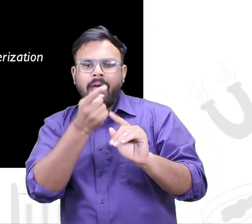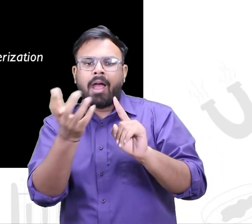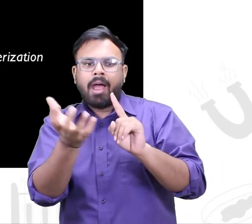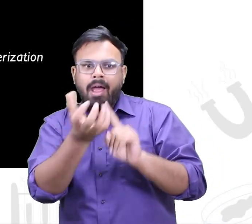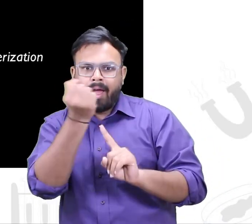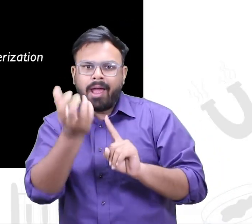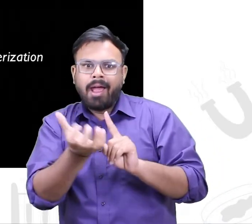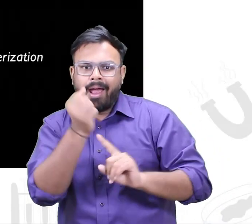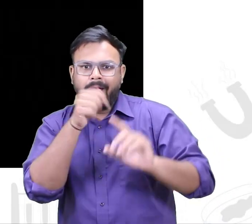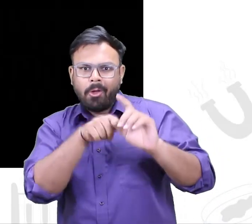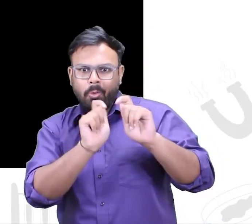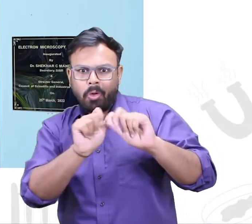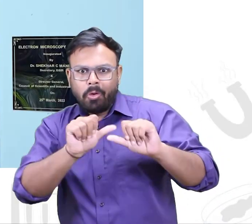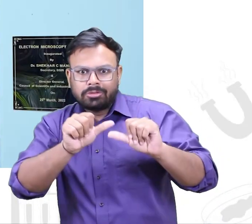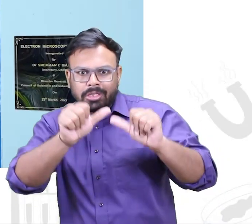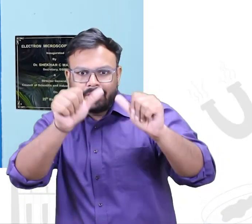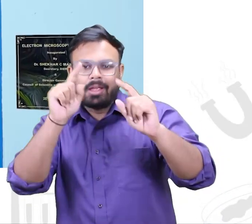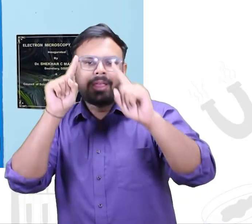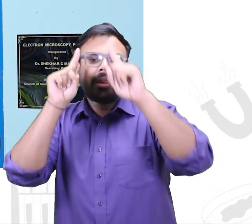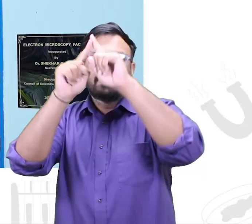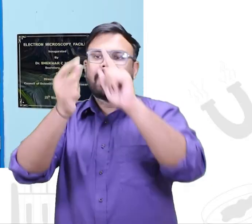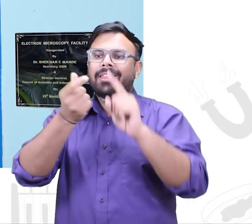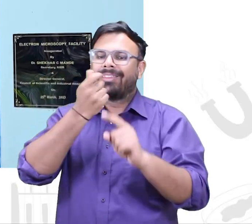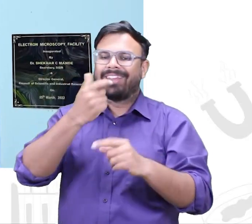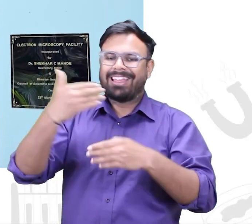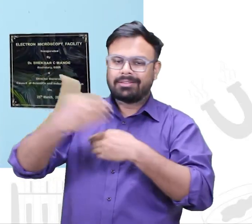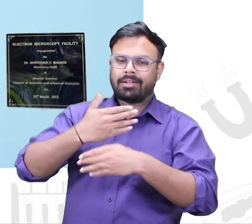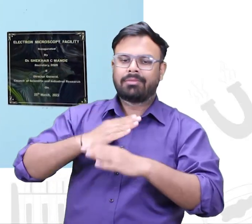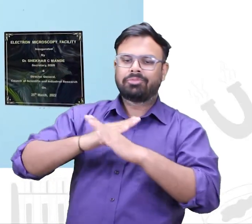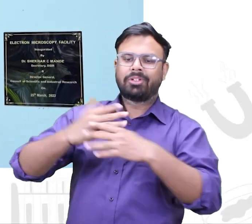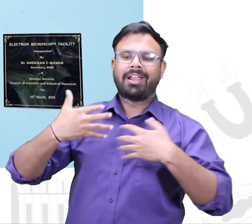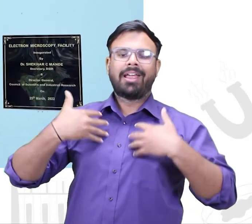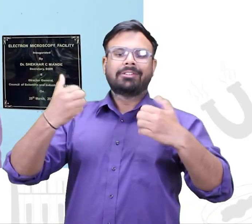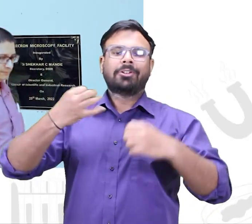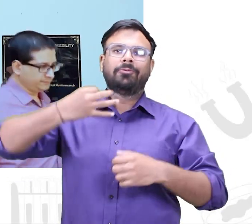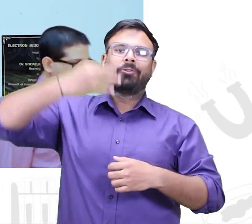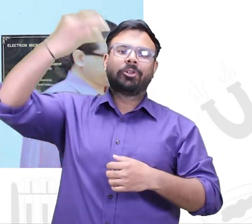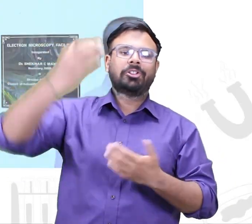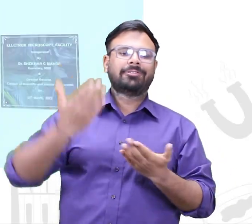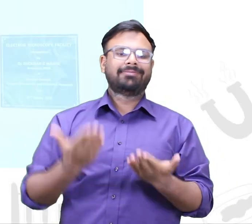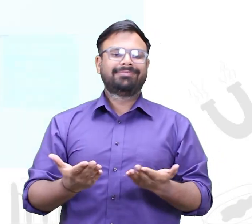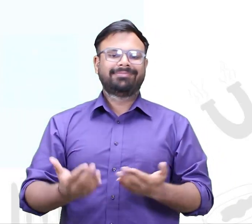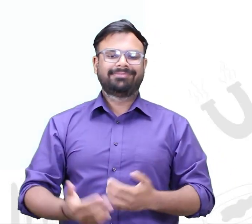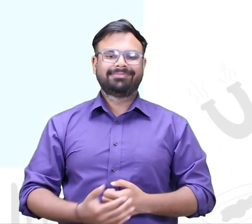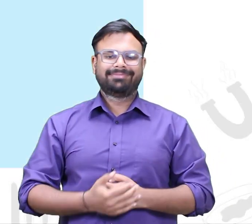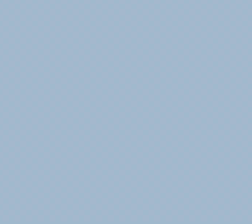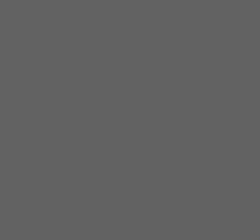molecules work inside the cell, so that we can come up with therapeutic molecules and cure for diseases in future.